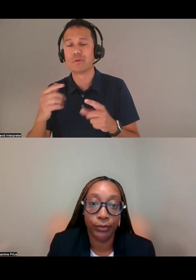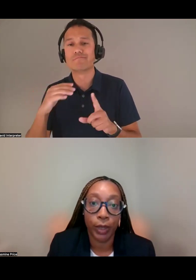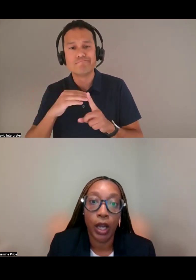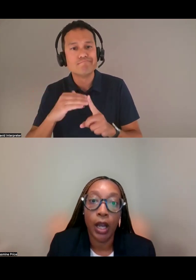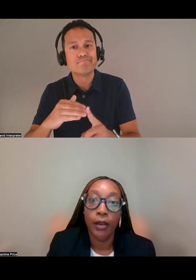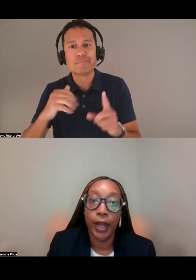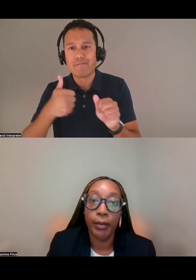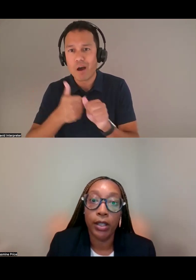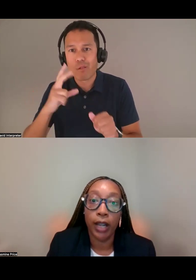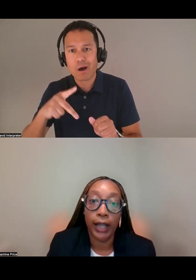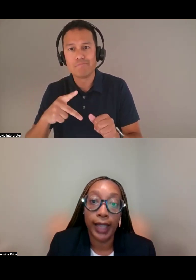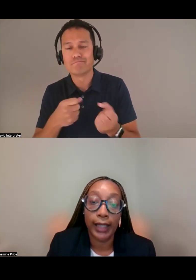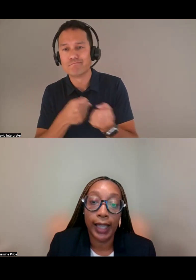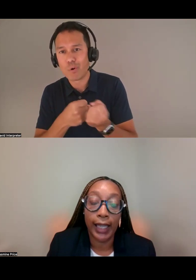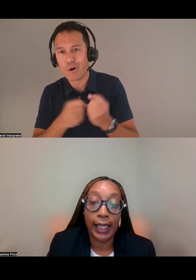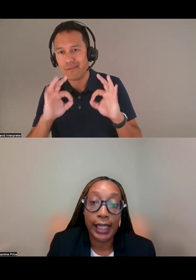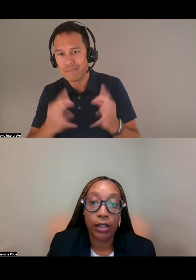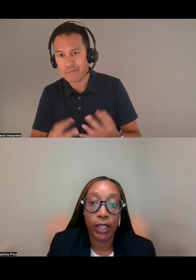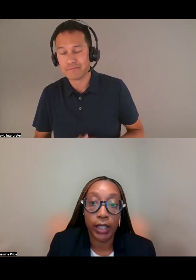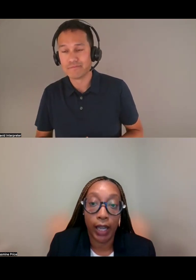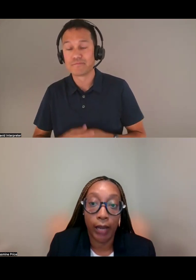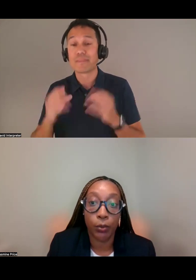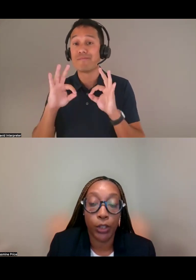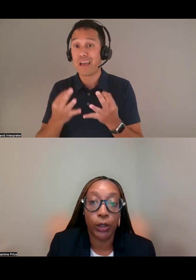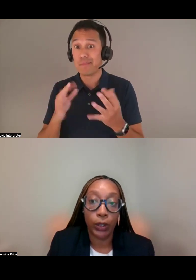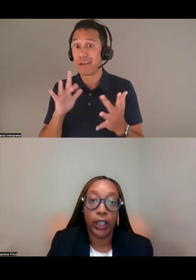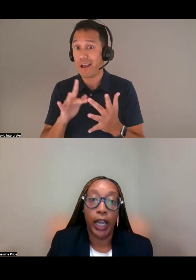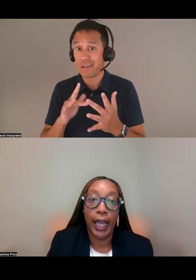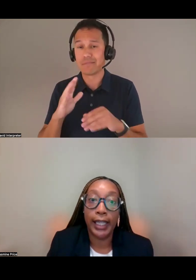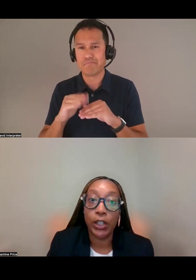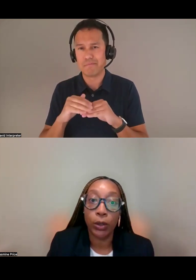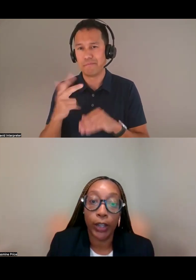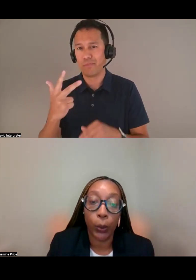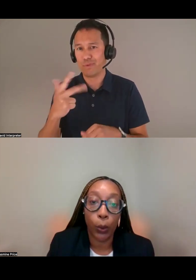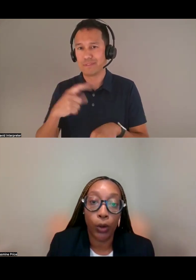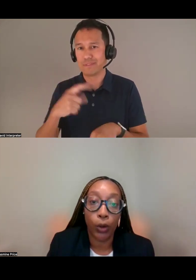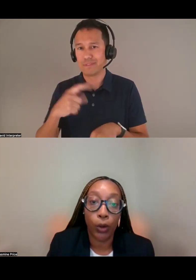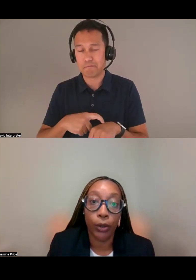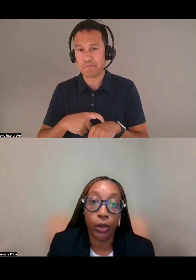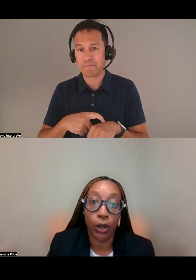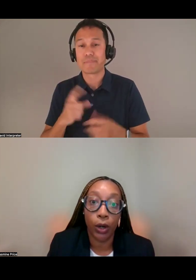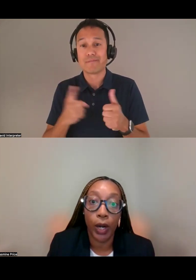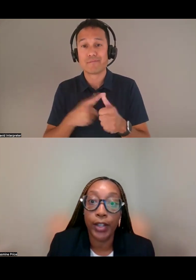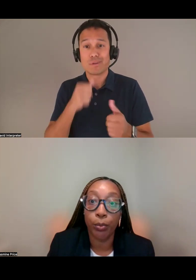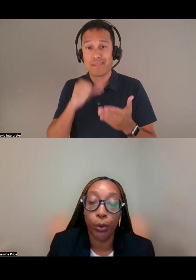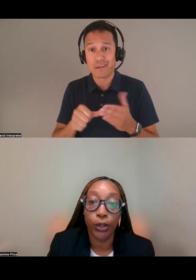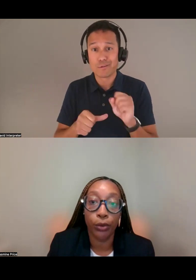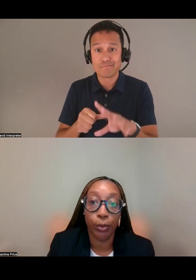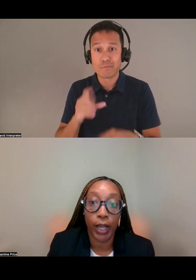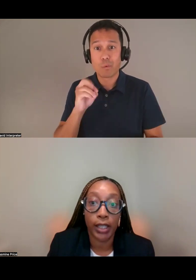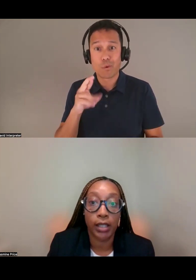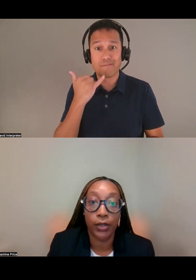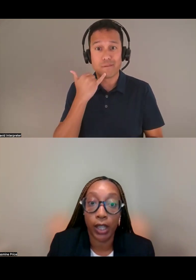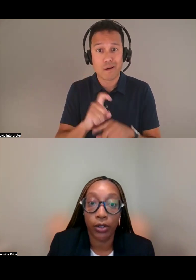support. Families are contacted at least 3 times, which include an initial letter or phone call, and supported